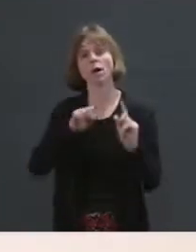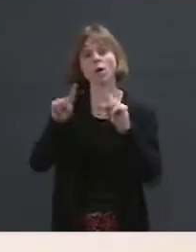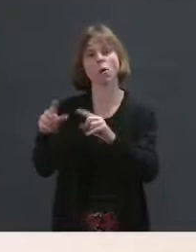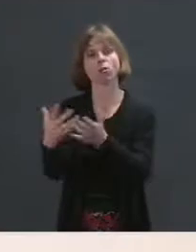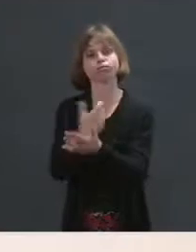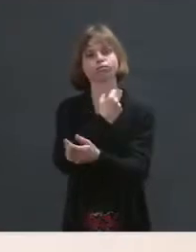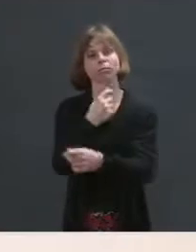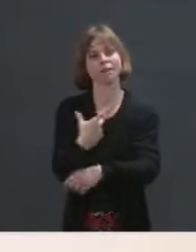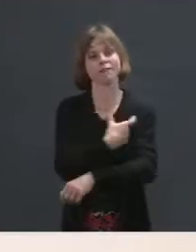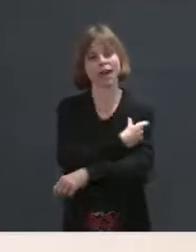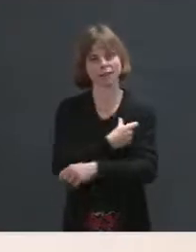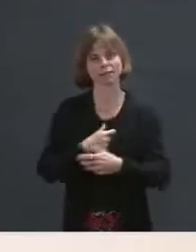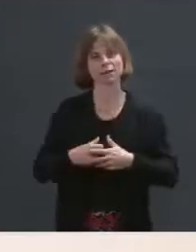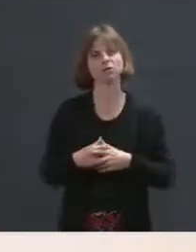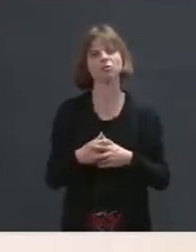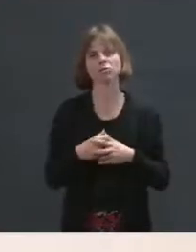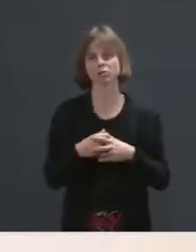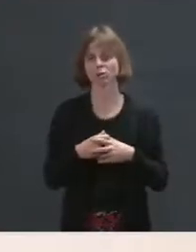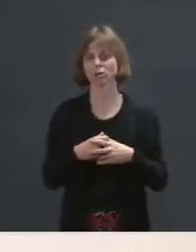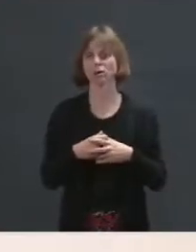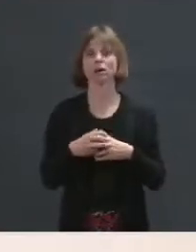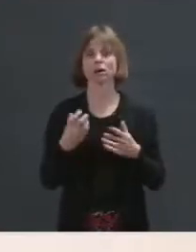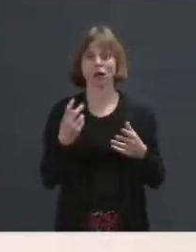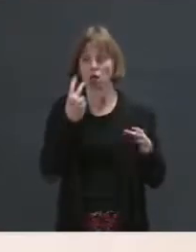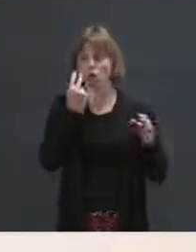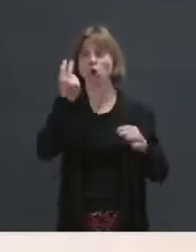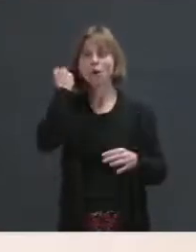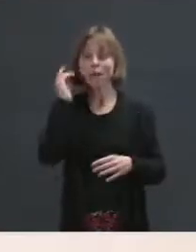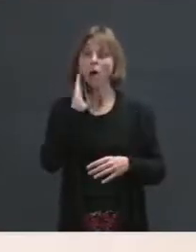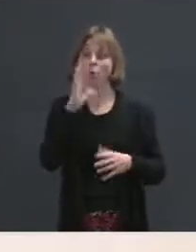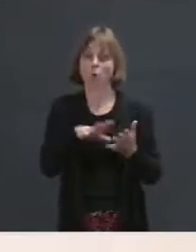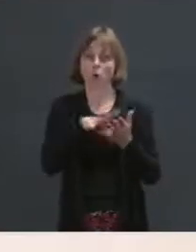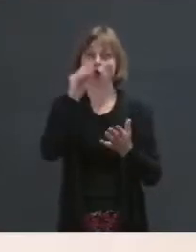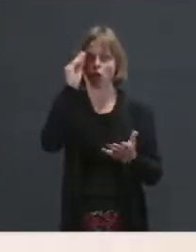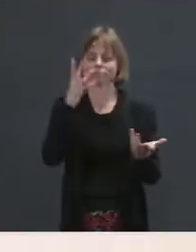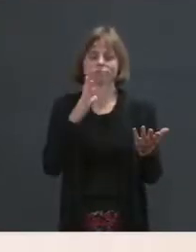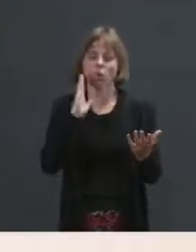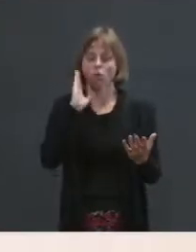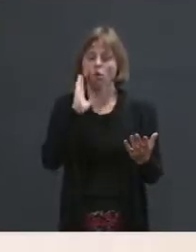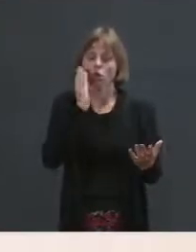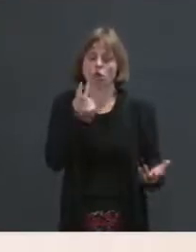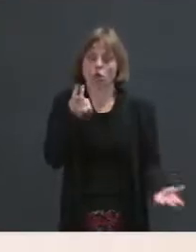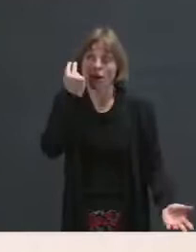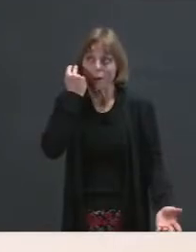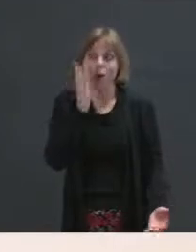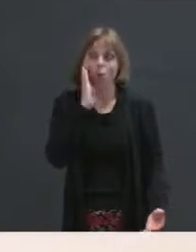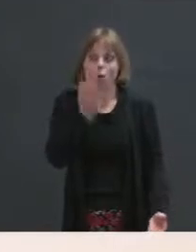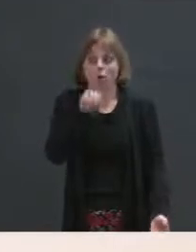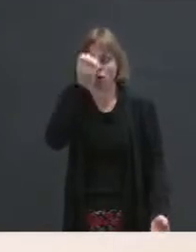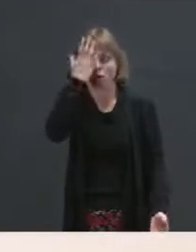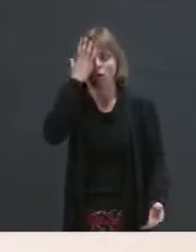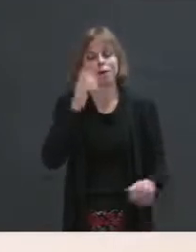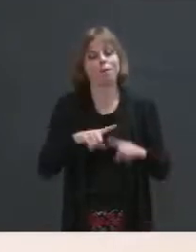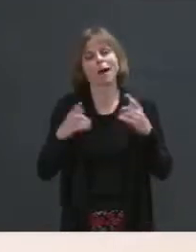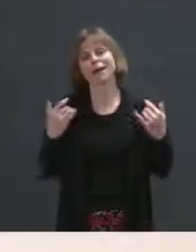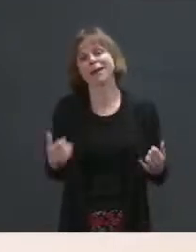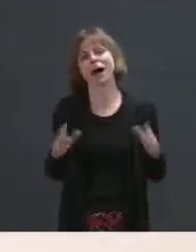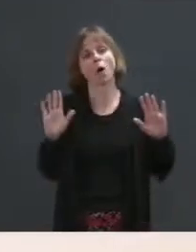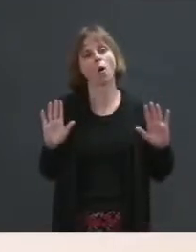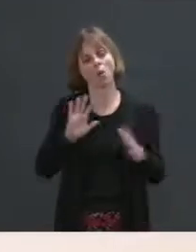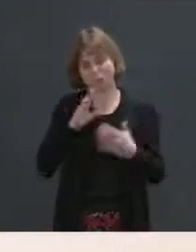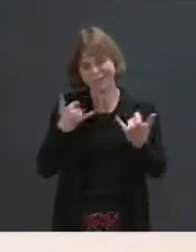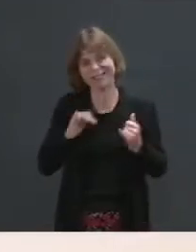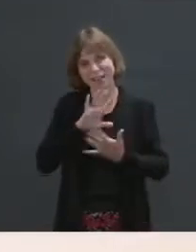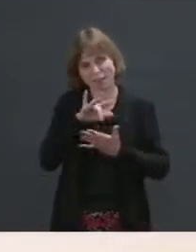be plenty of time to look back. There will be many lessons learned, but right now we are still in the midst of the crisis, and we need to keep our resources and our focus